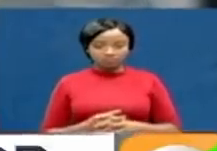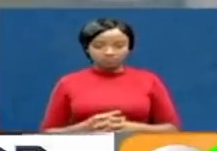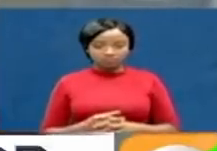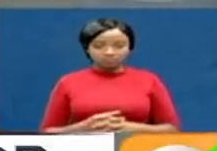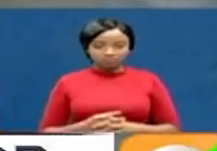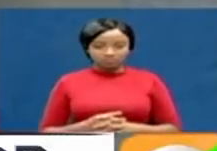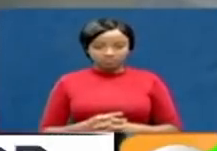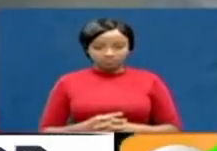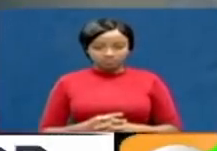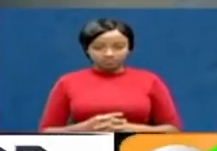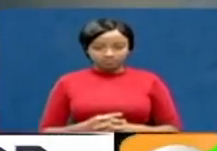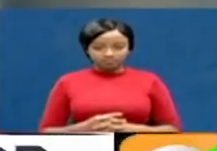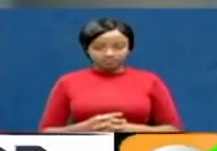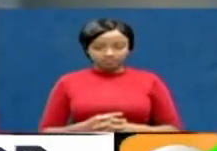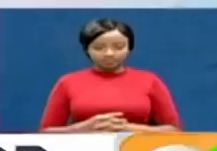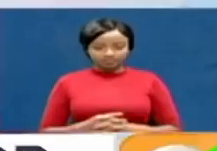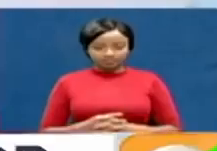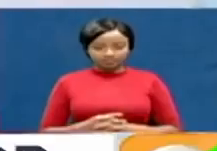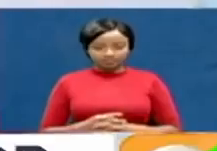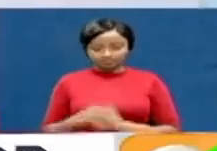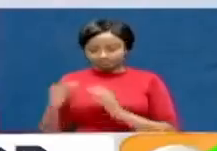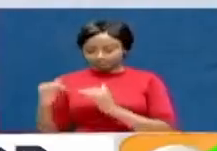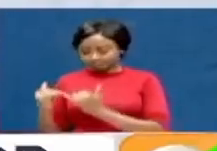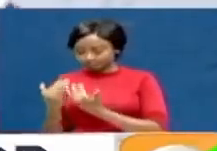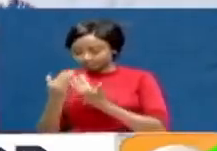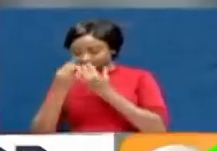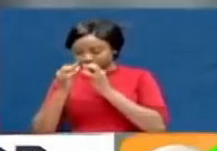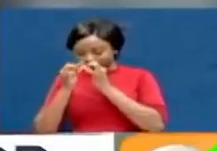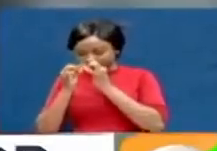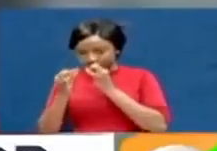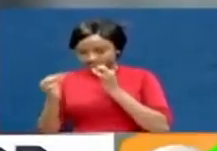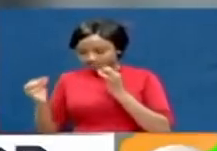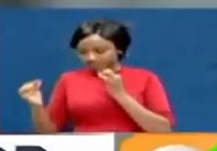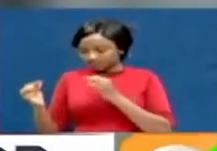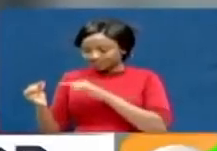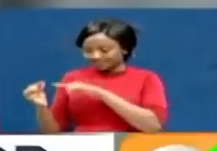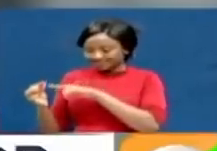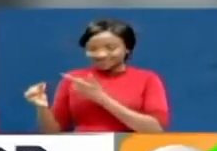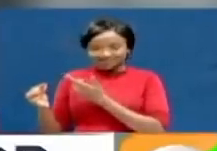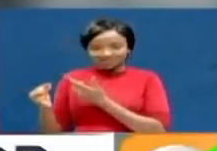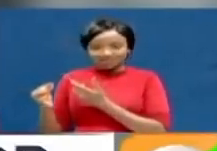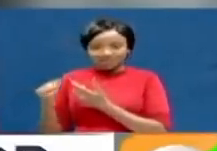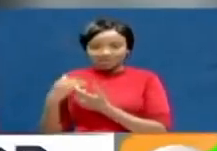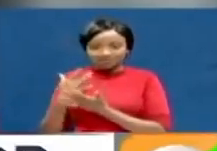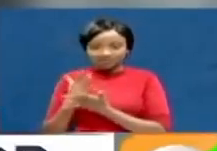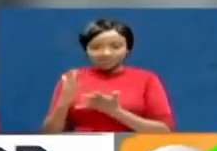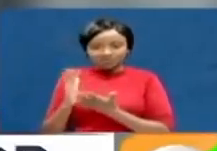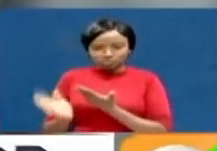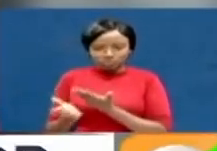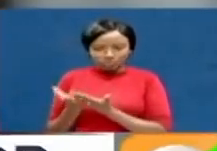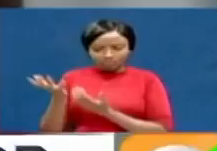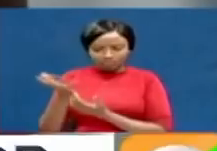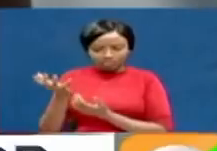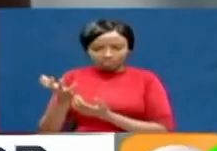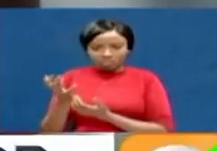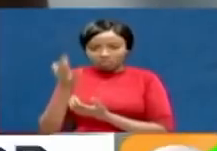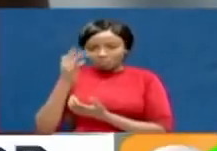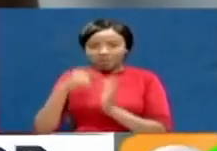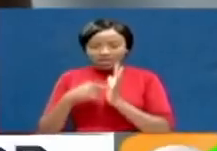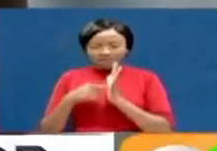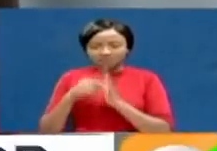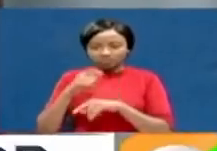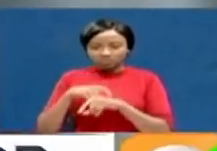From the now the breathing circuit, you connect something called, this is a filter. Remember, when you get